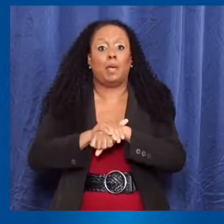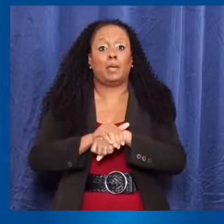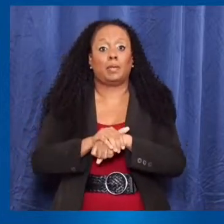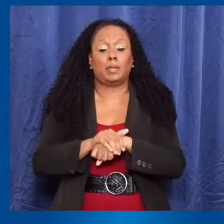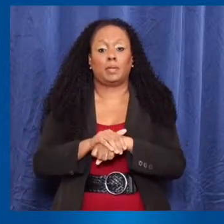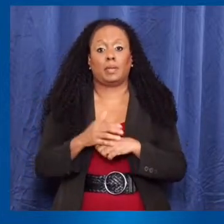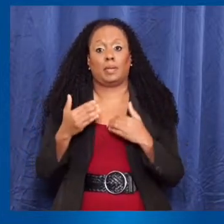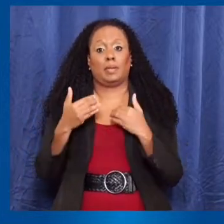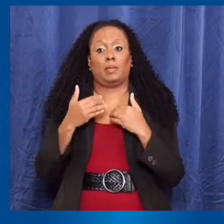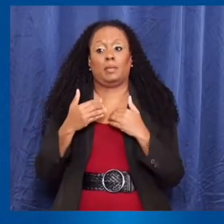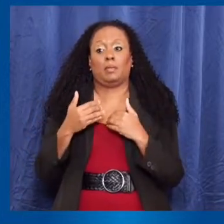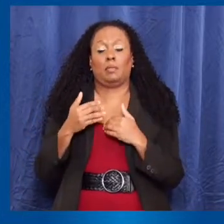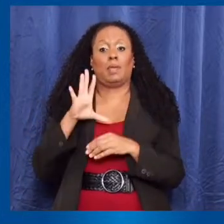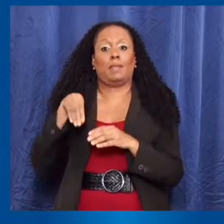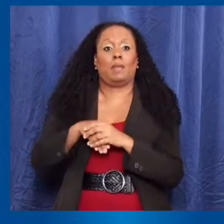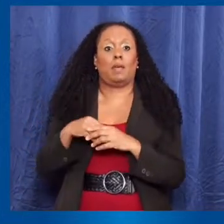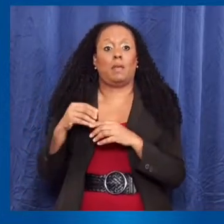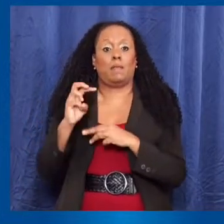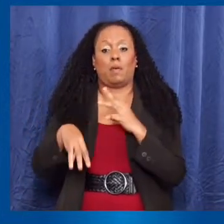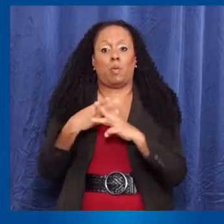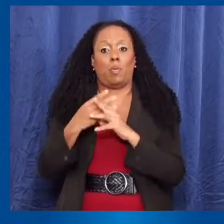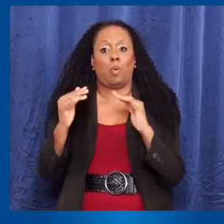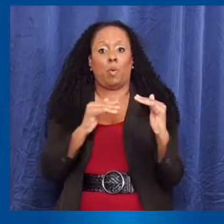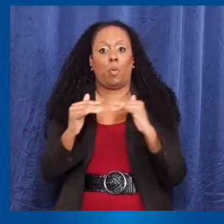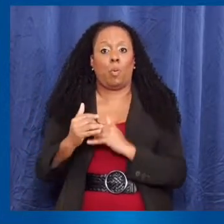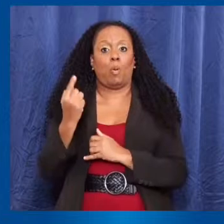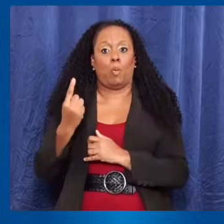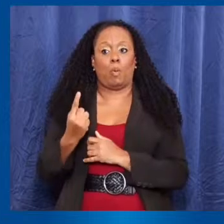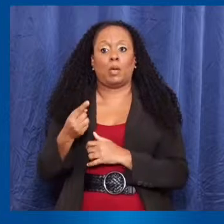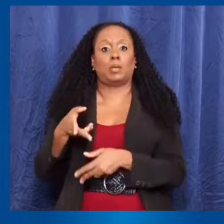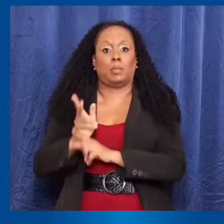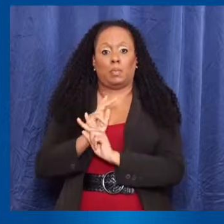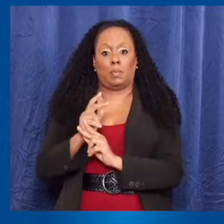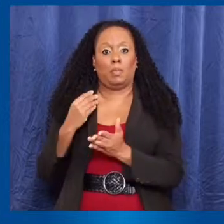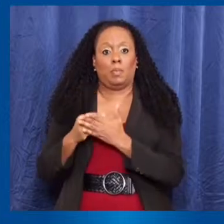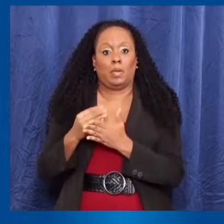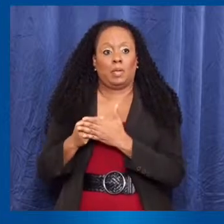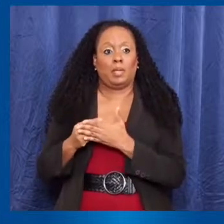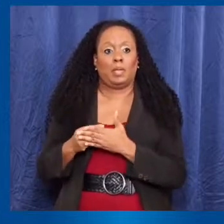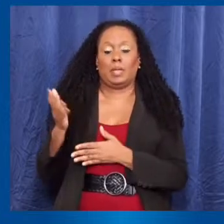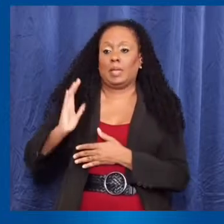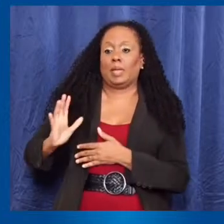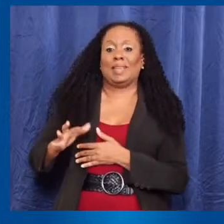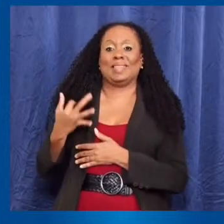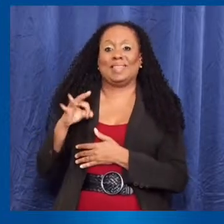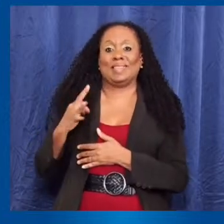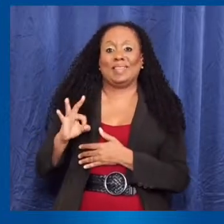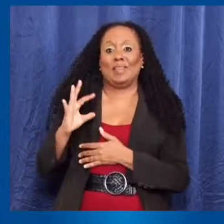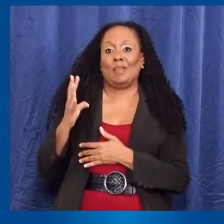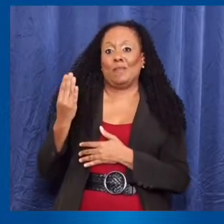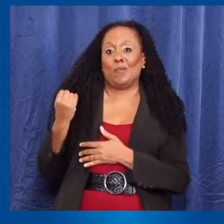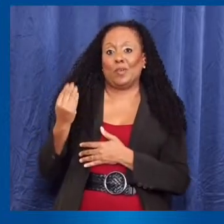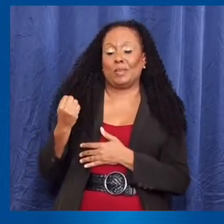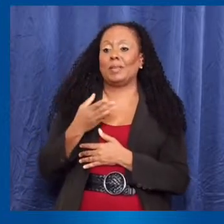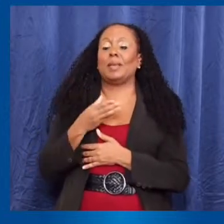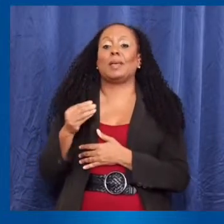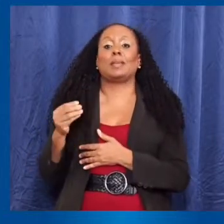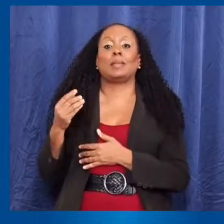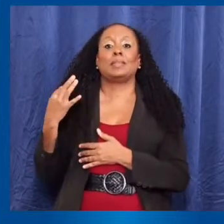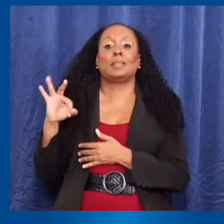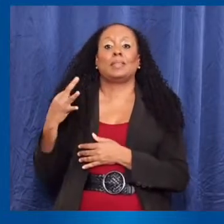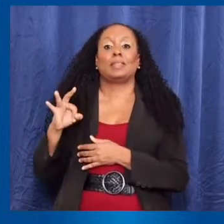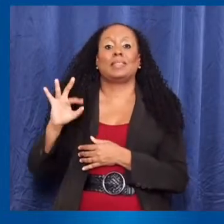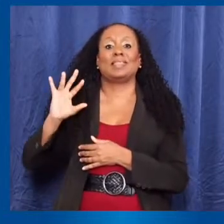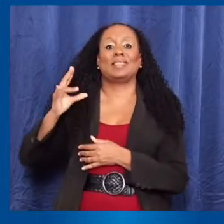borrowed money in 1914, and then again in 1917. And they